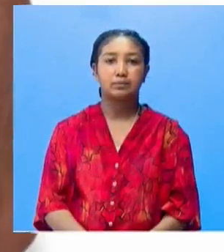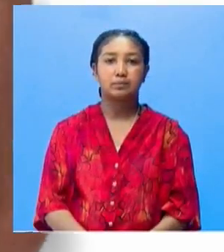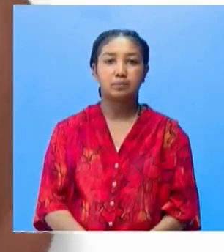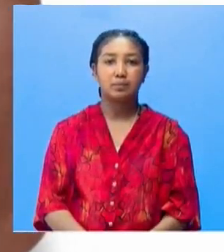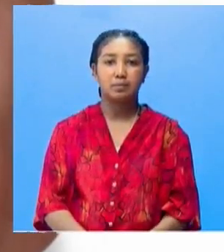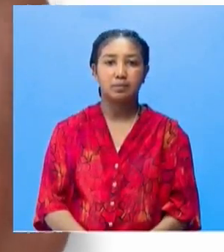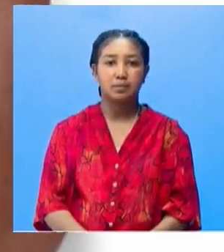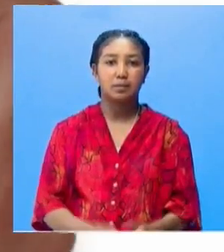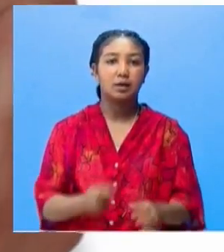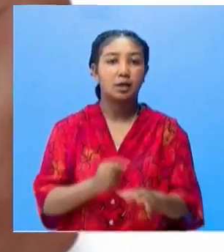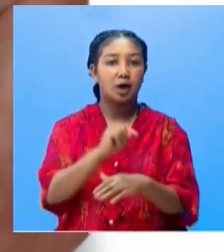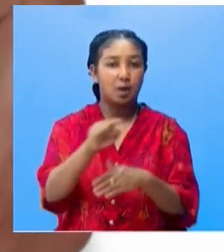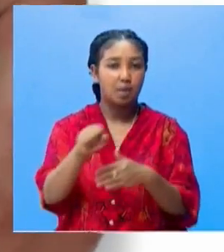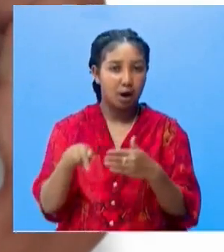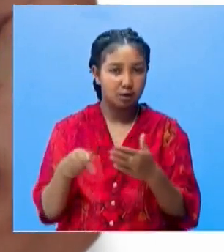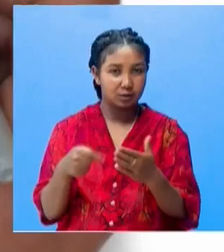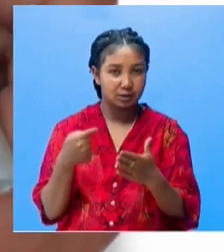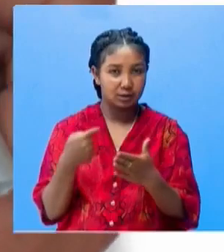about